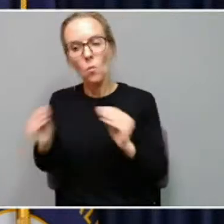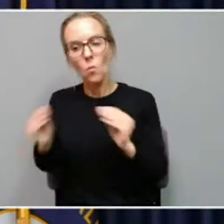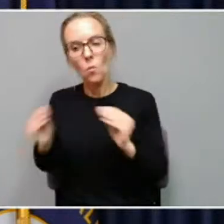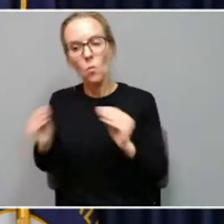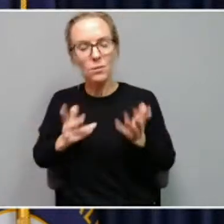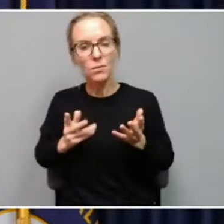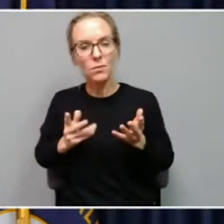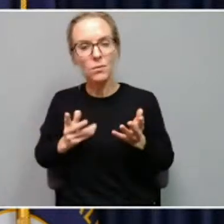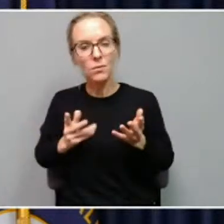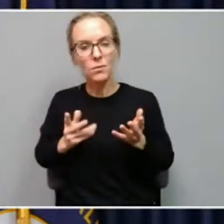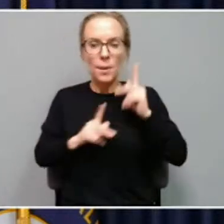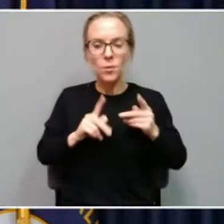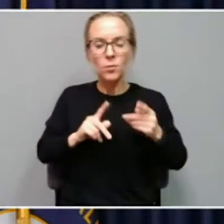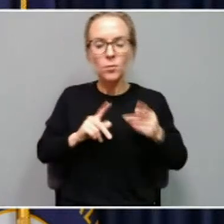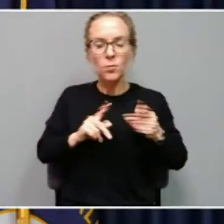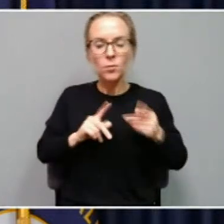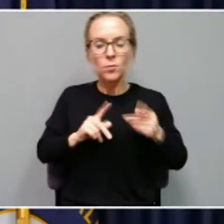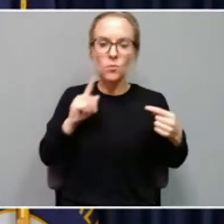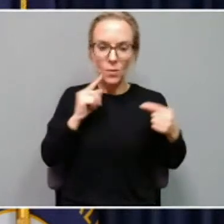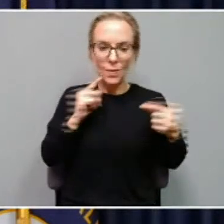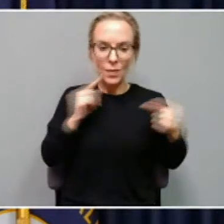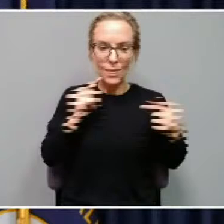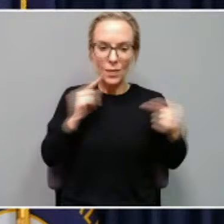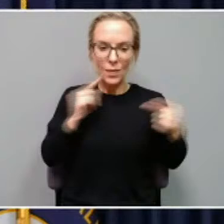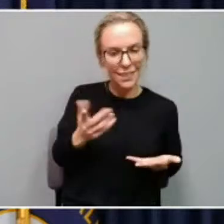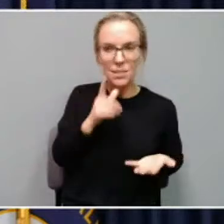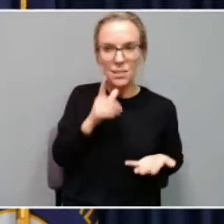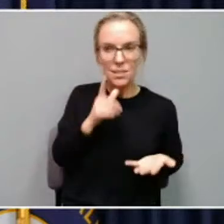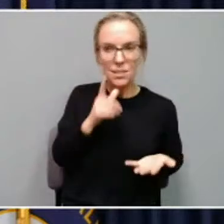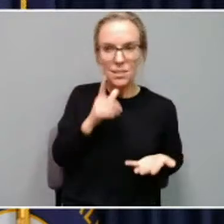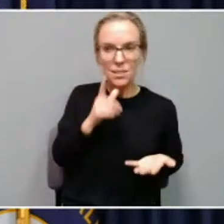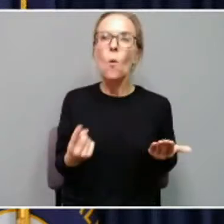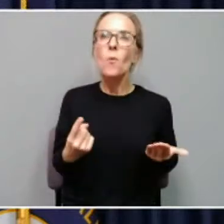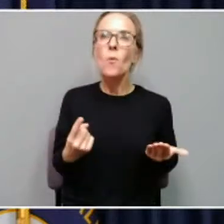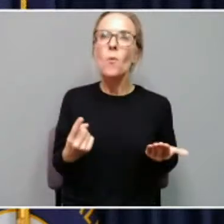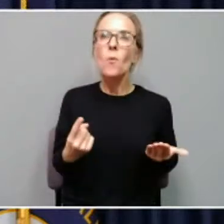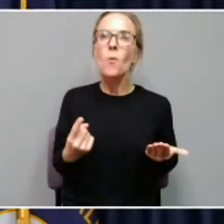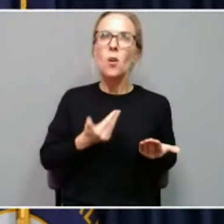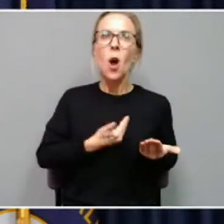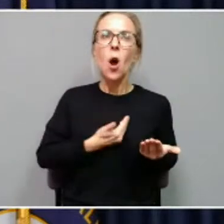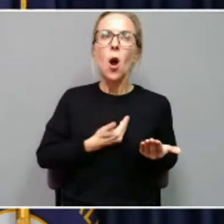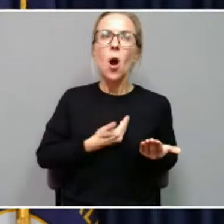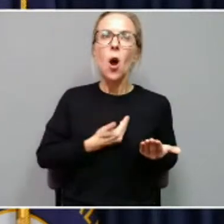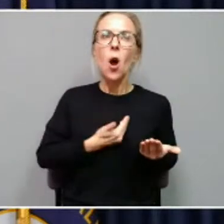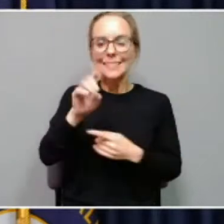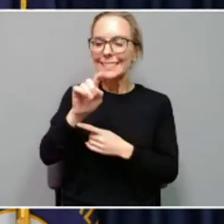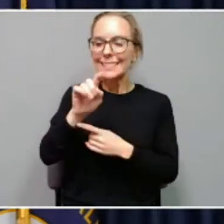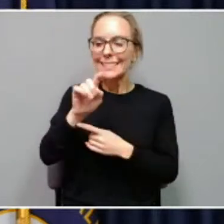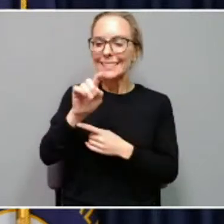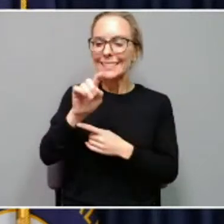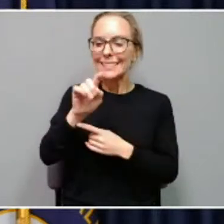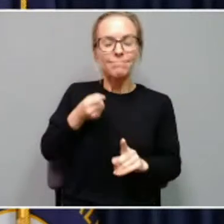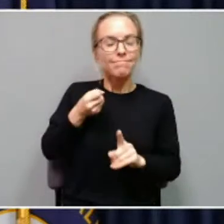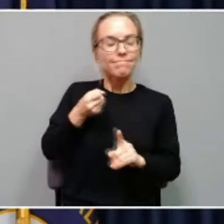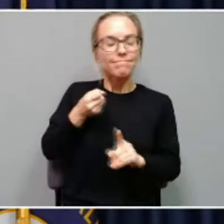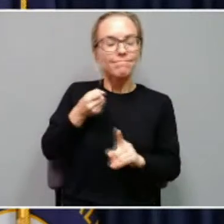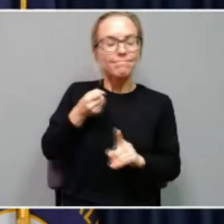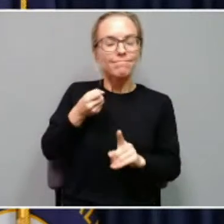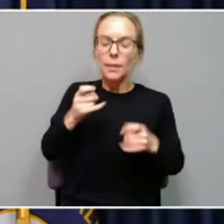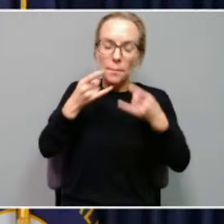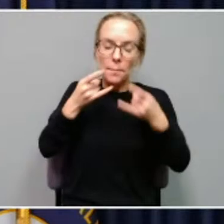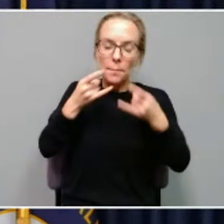hurt. This is in our own destiny. It's just in our own destiny. Shots in arms, masks on